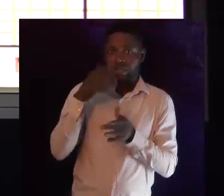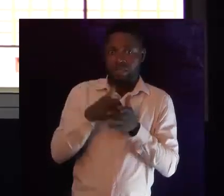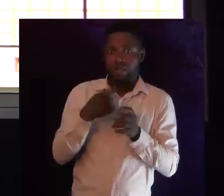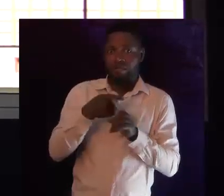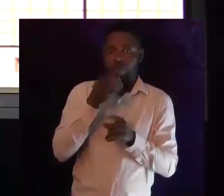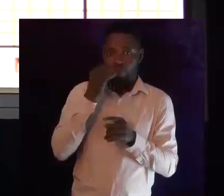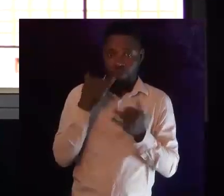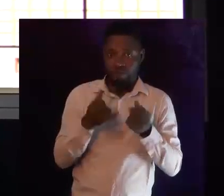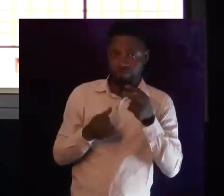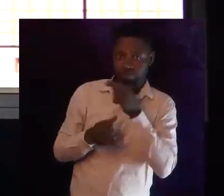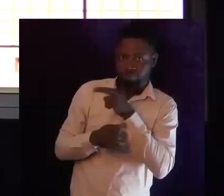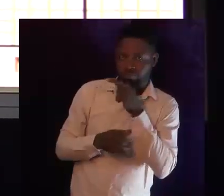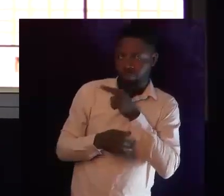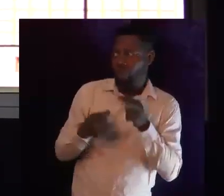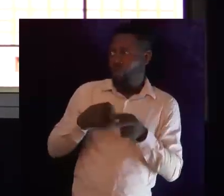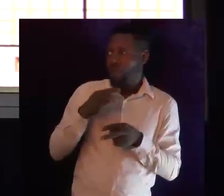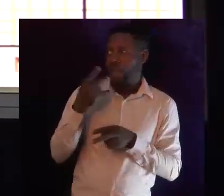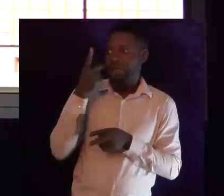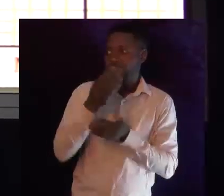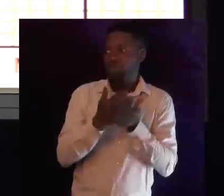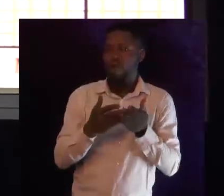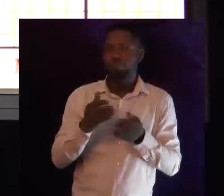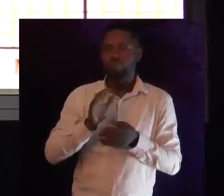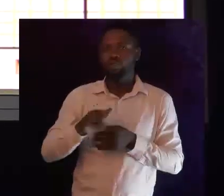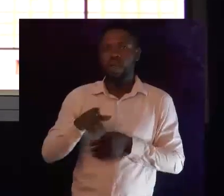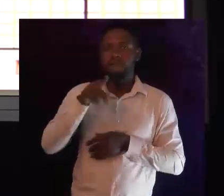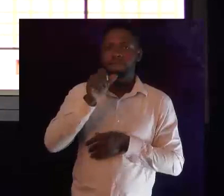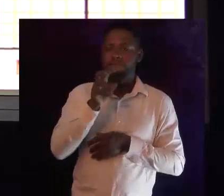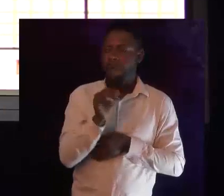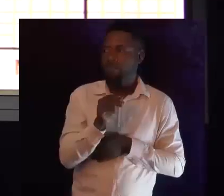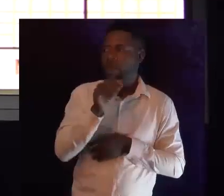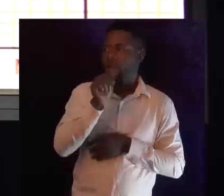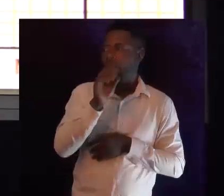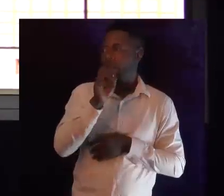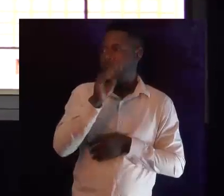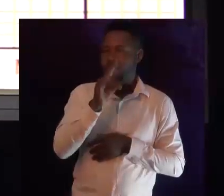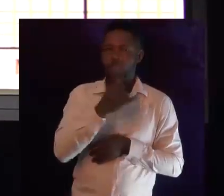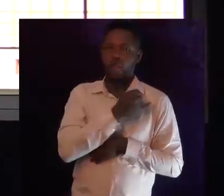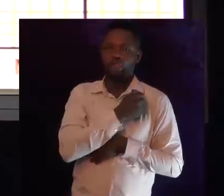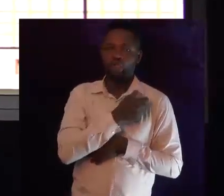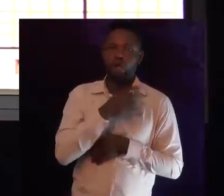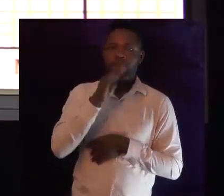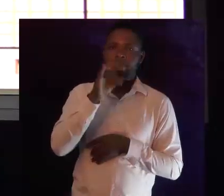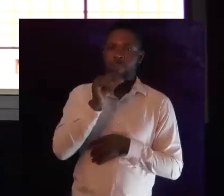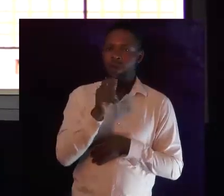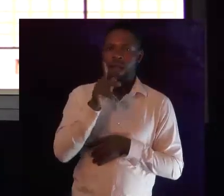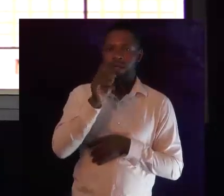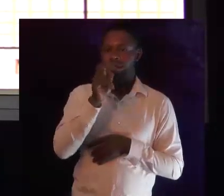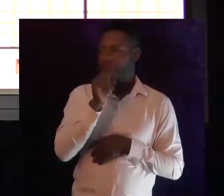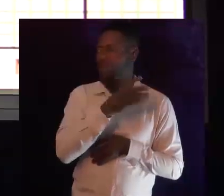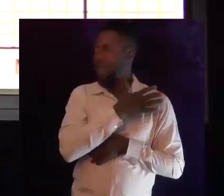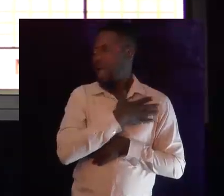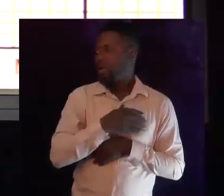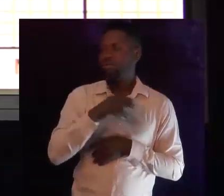that you can see at home. So we are seeing some children here. We have Pam, Ahmed, John, Bola, Ken,